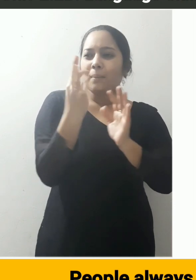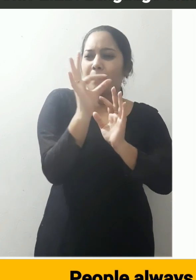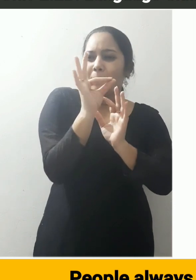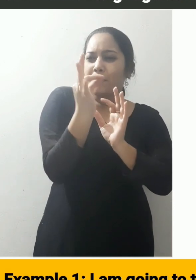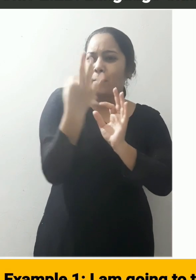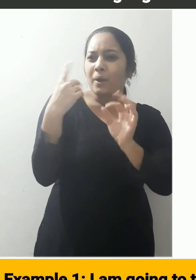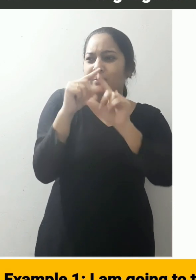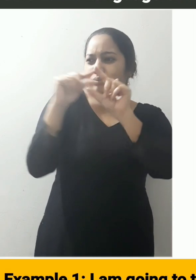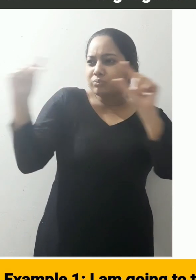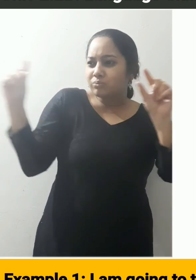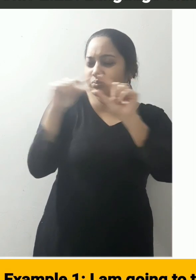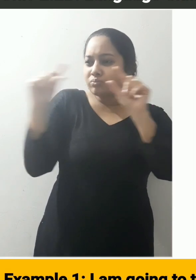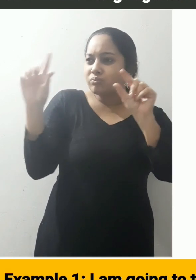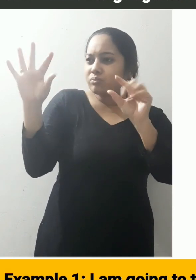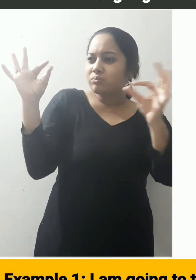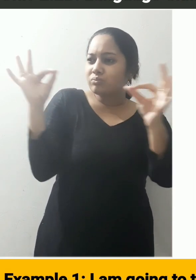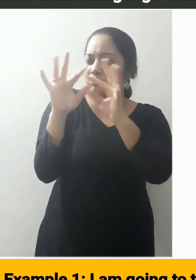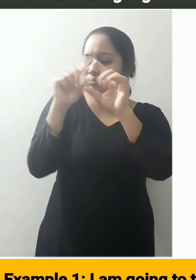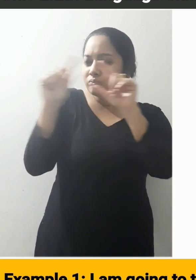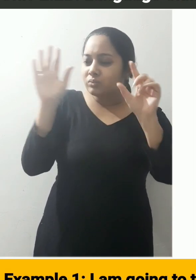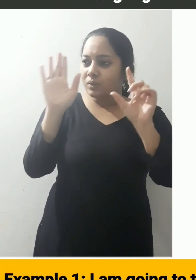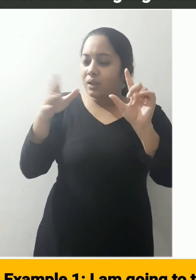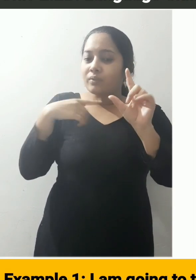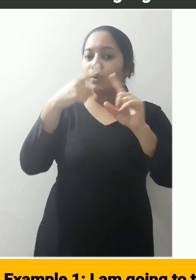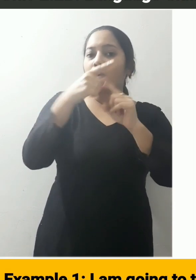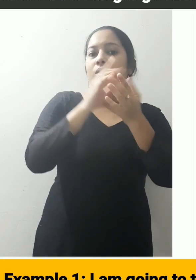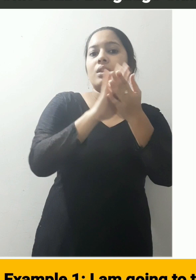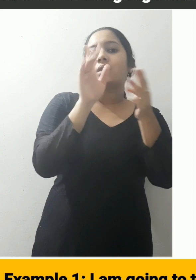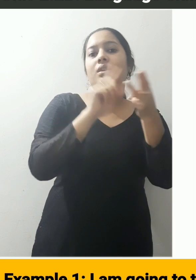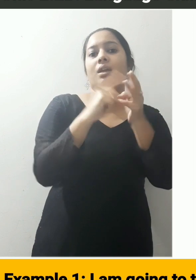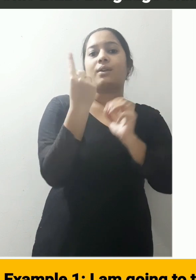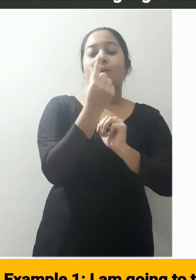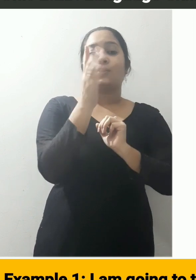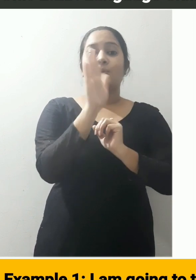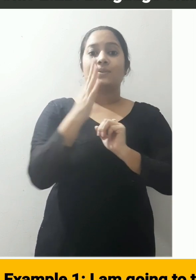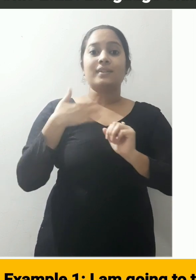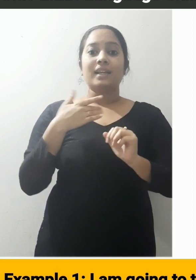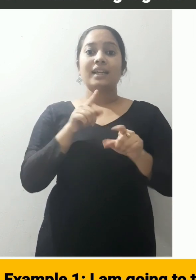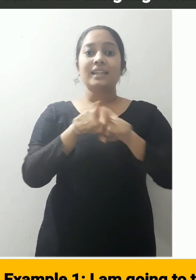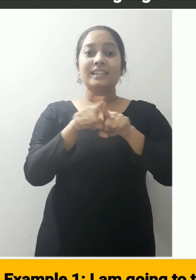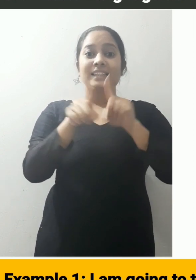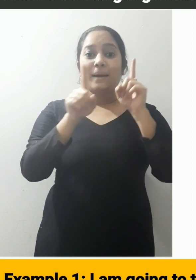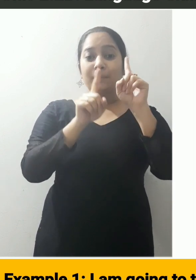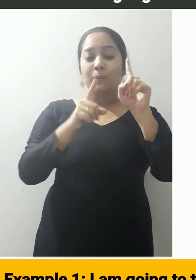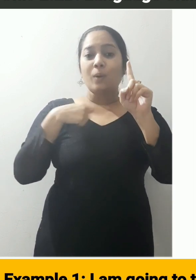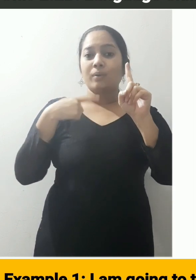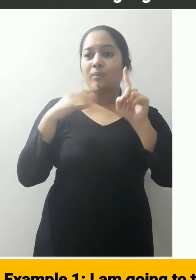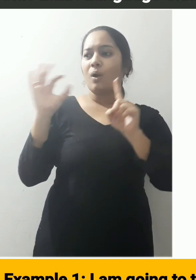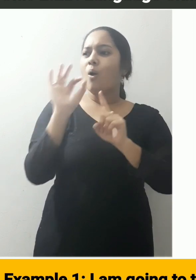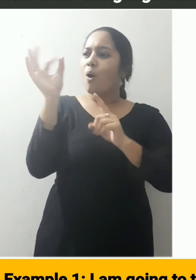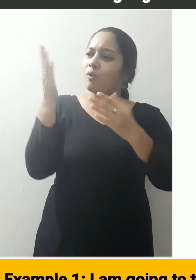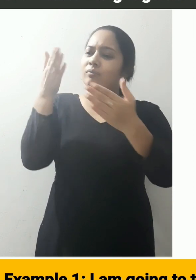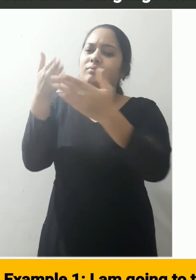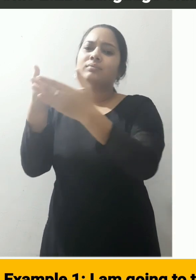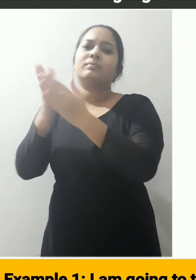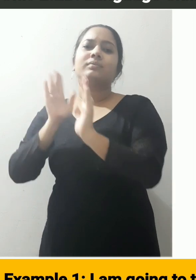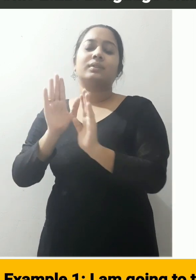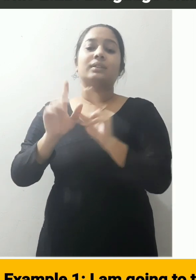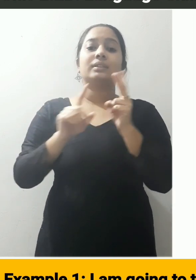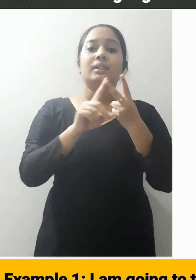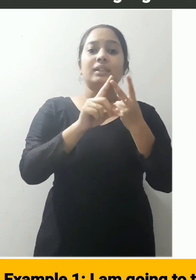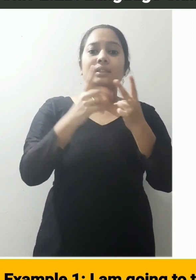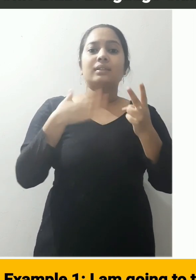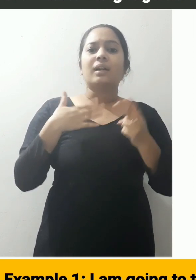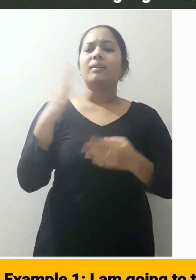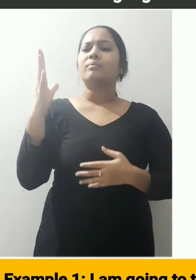specific. Example 1. I am going to the office. Example 2. Kindly